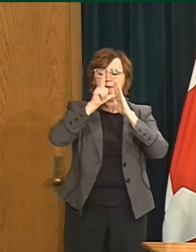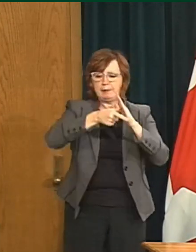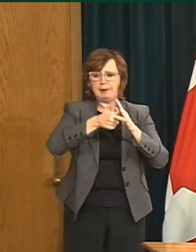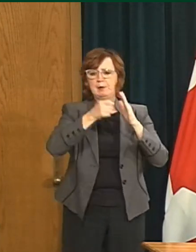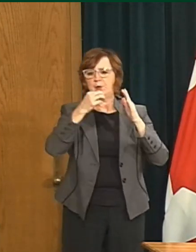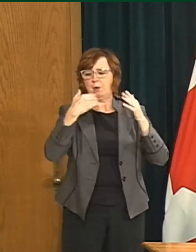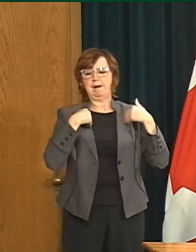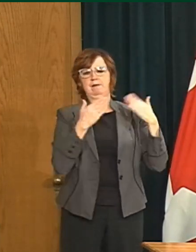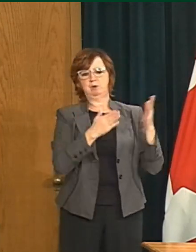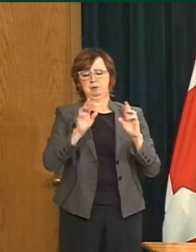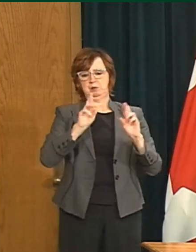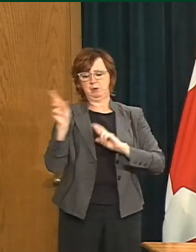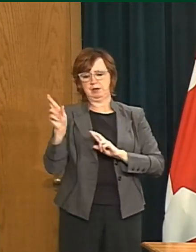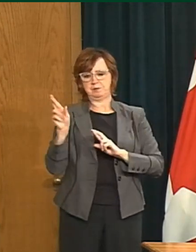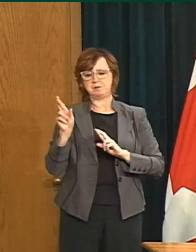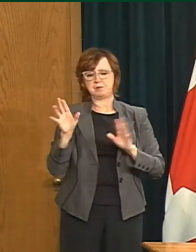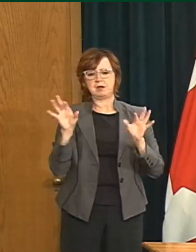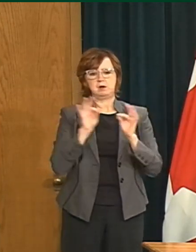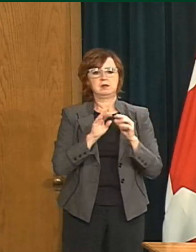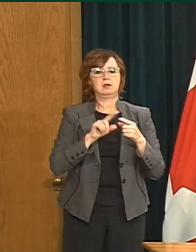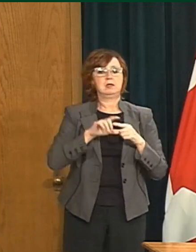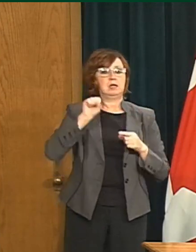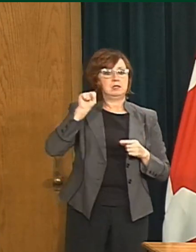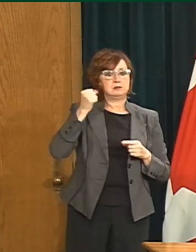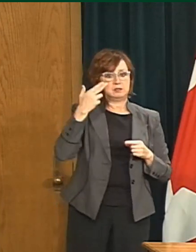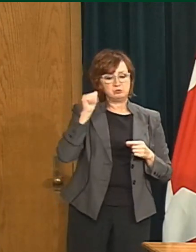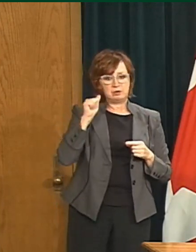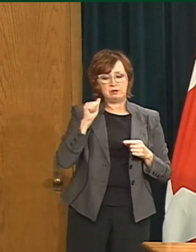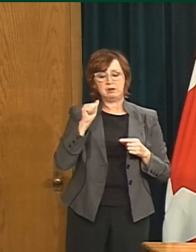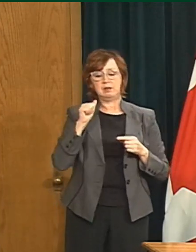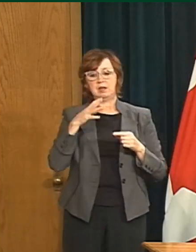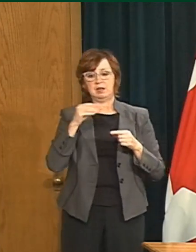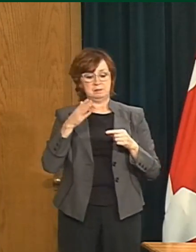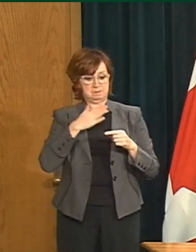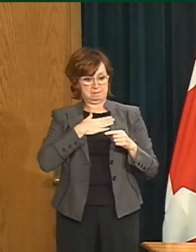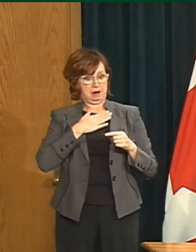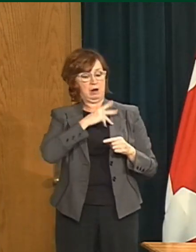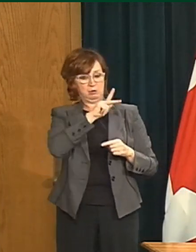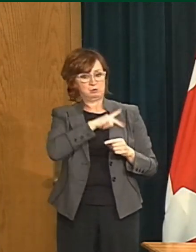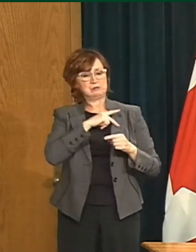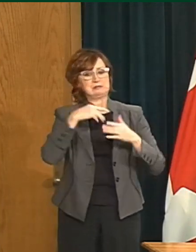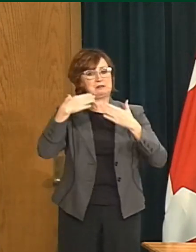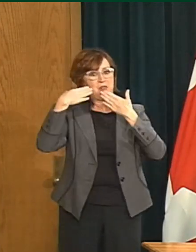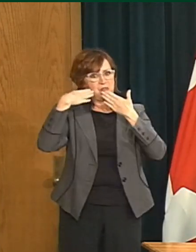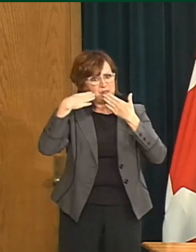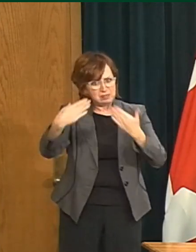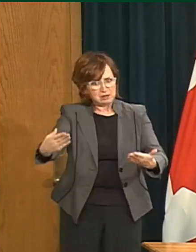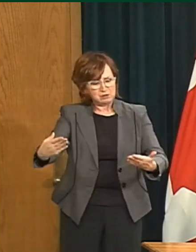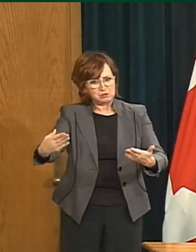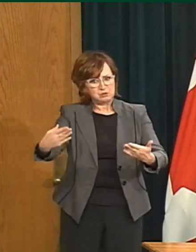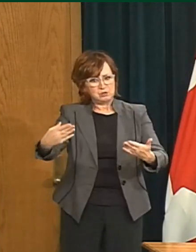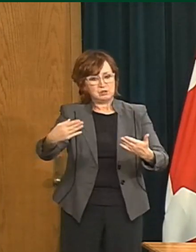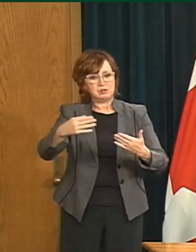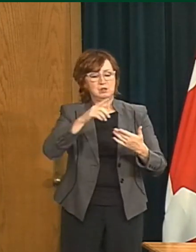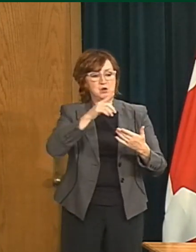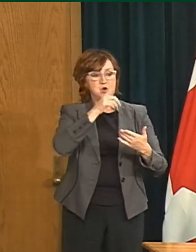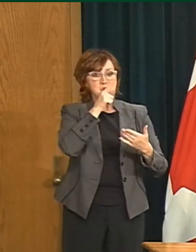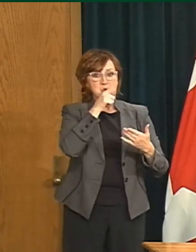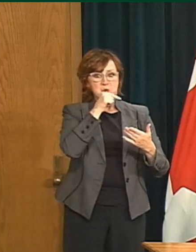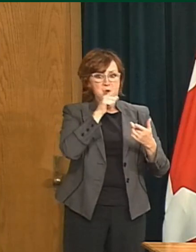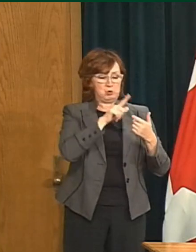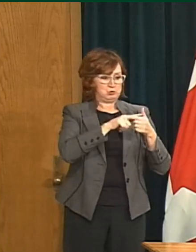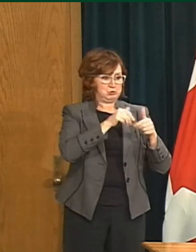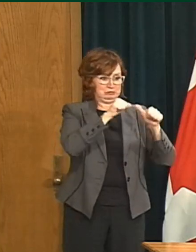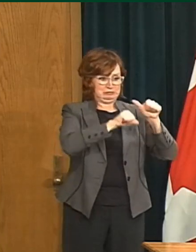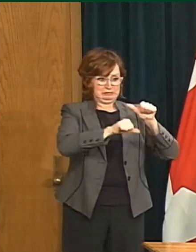And in addition to the Saskatchewan Health Authority, I just wanted to give my personal thank you to the epidemiologists, scientists, and modelers